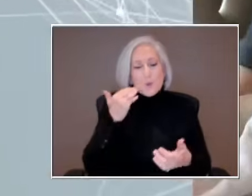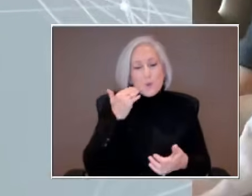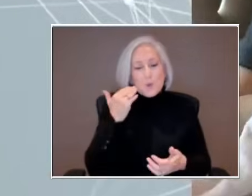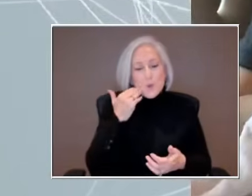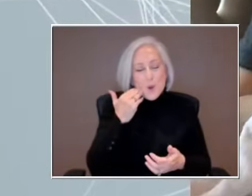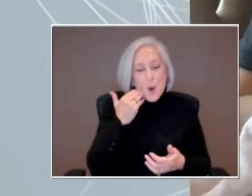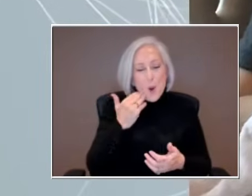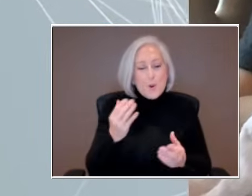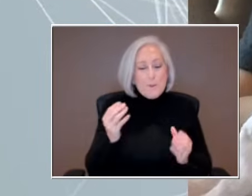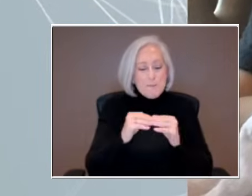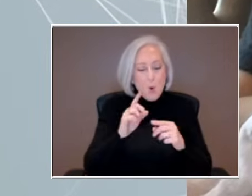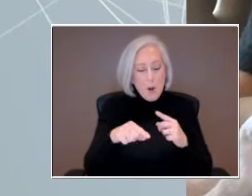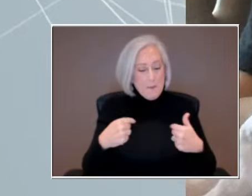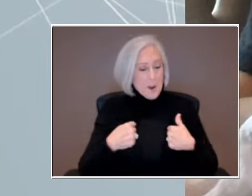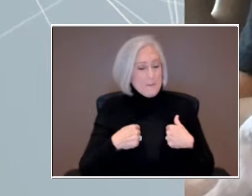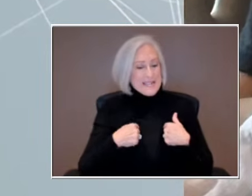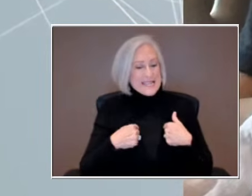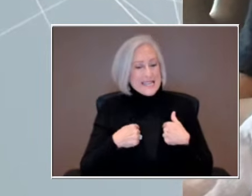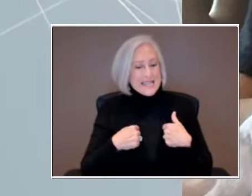about me than anything else.